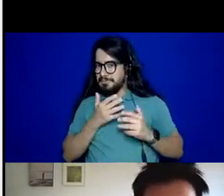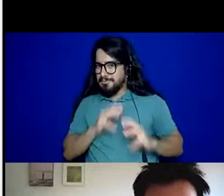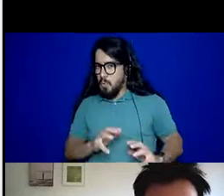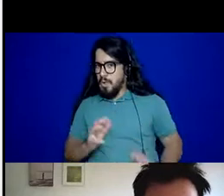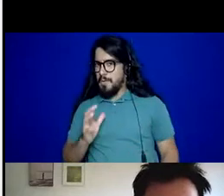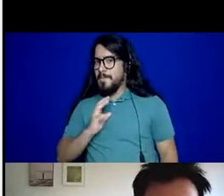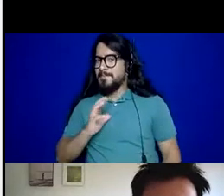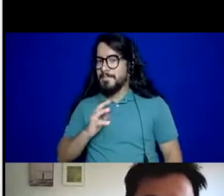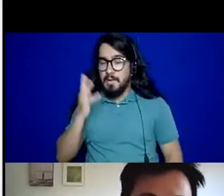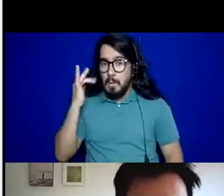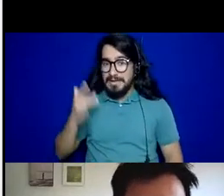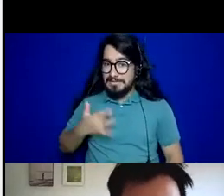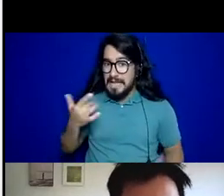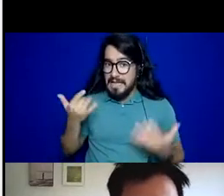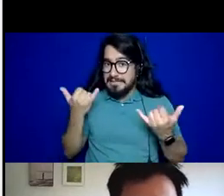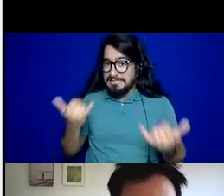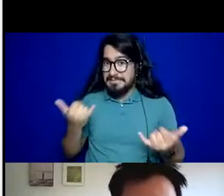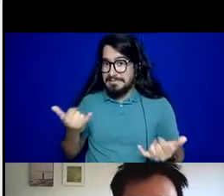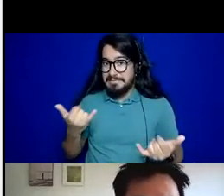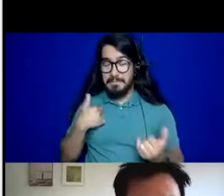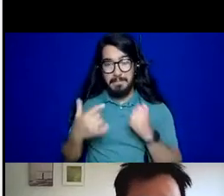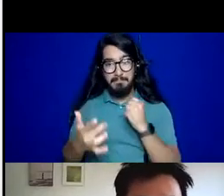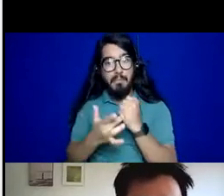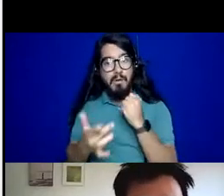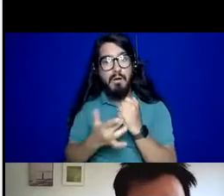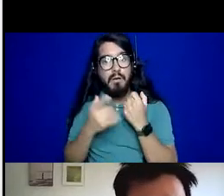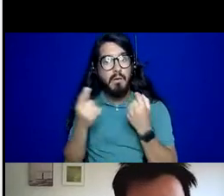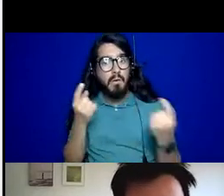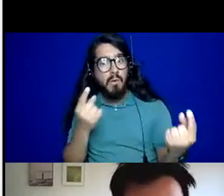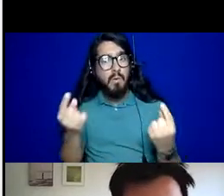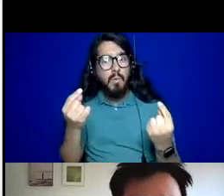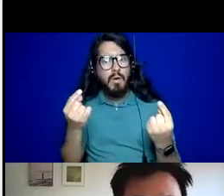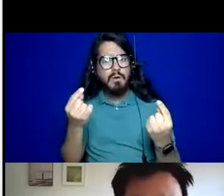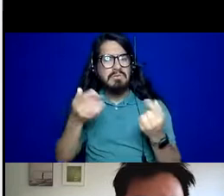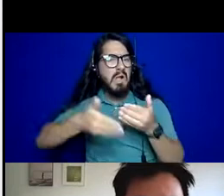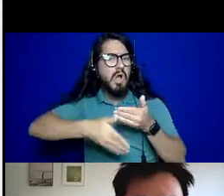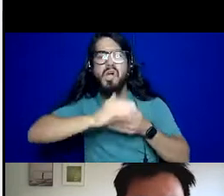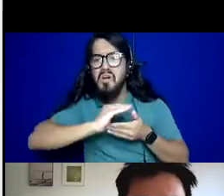these sensors get embedded everywhere, my favorite technique is to just try to cover them up